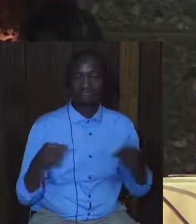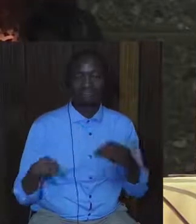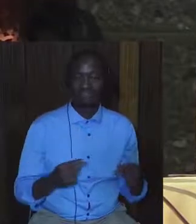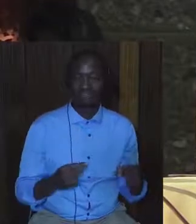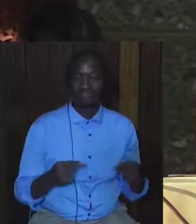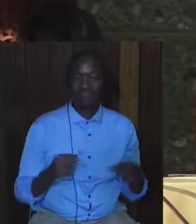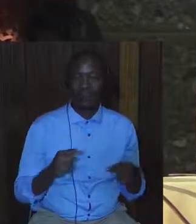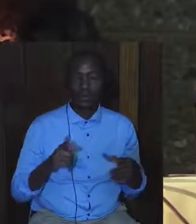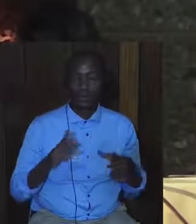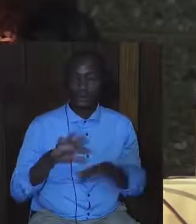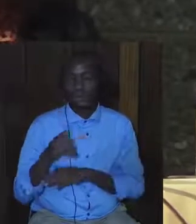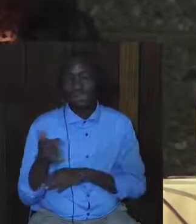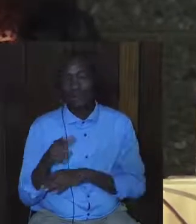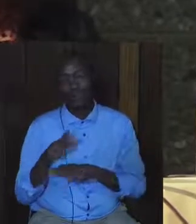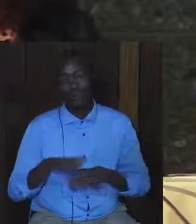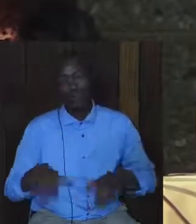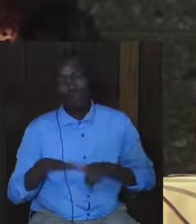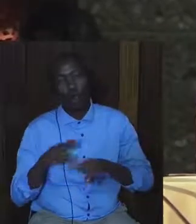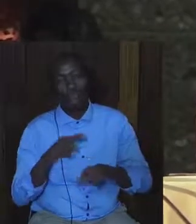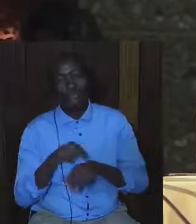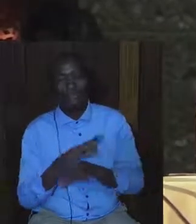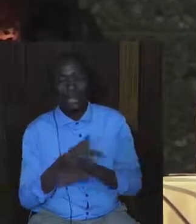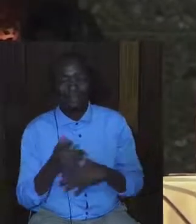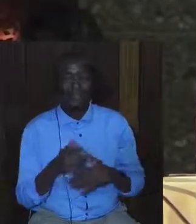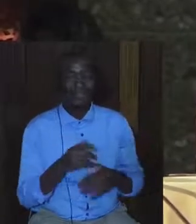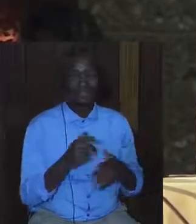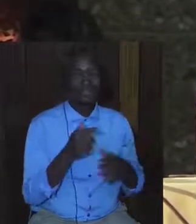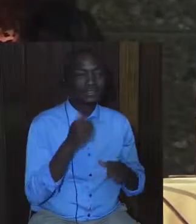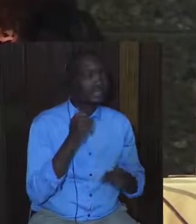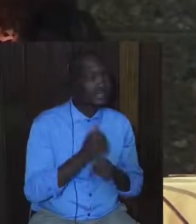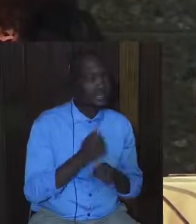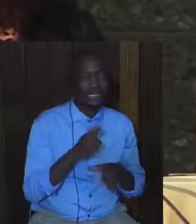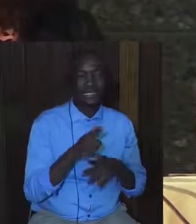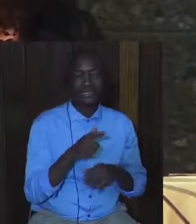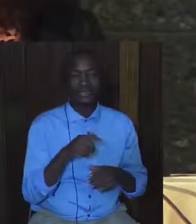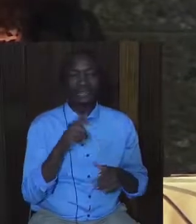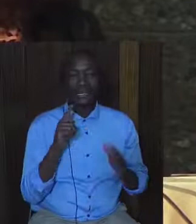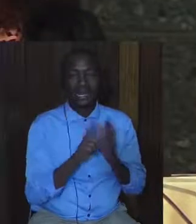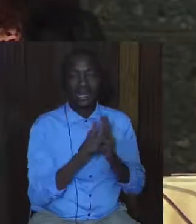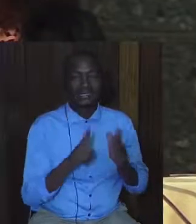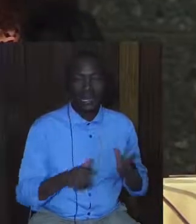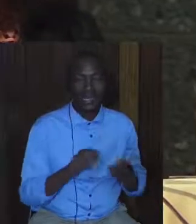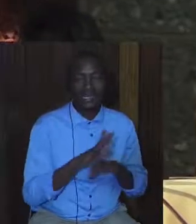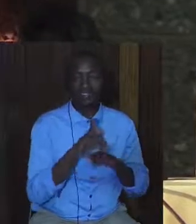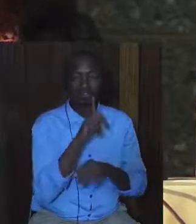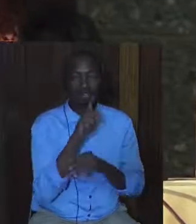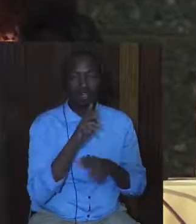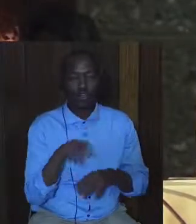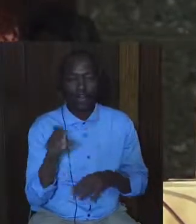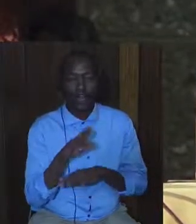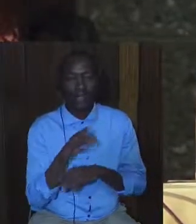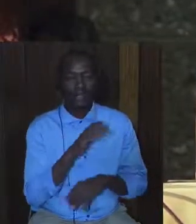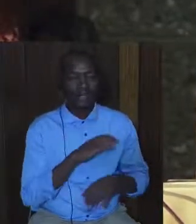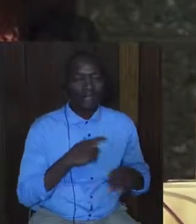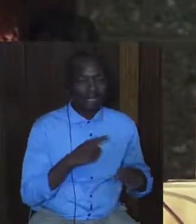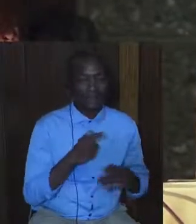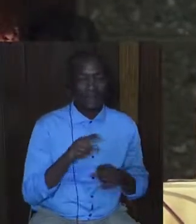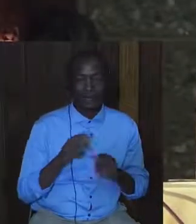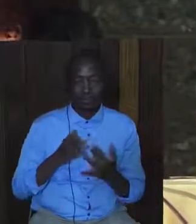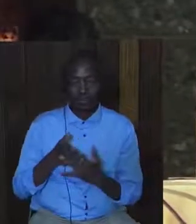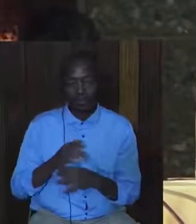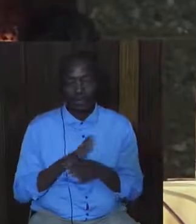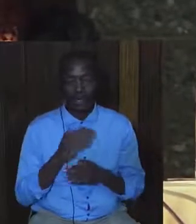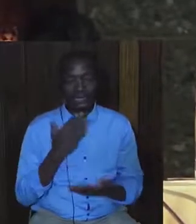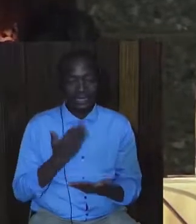all the time for each matter, go to the state attorney, wait 3 weeks, it's not the correct counsel, but we have now gone through a tender